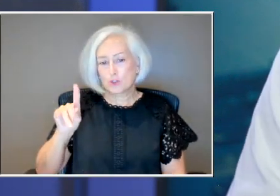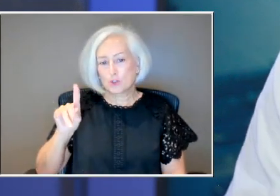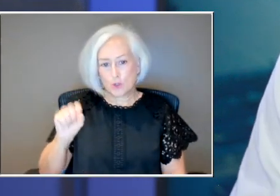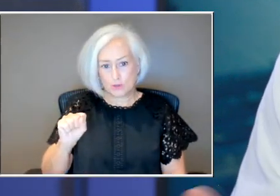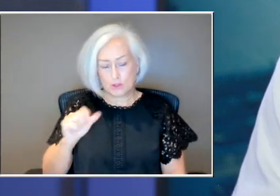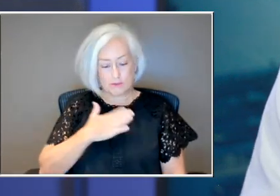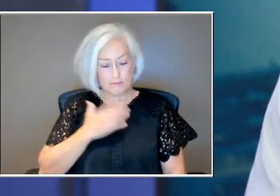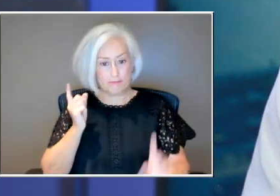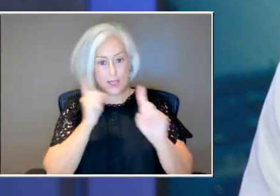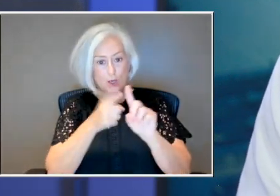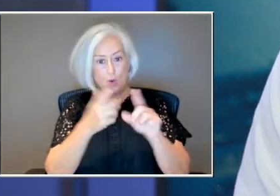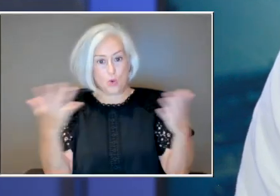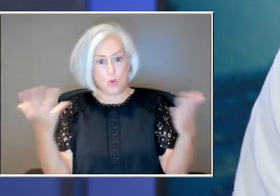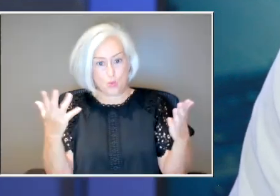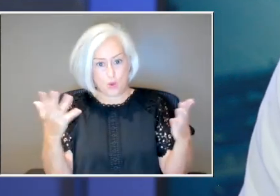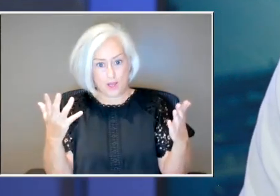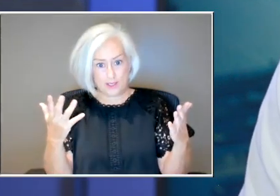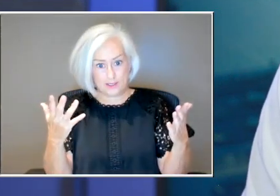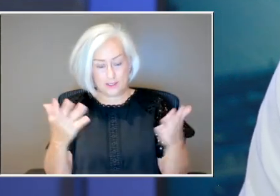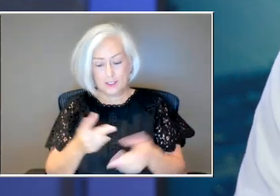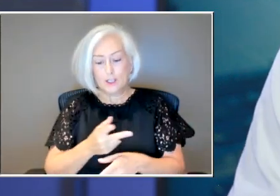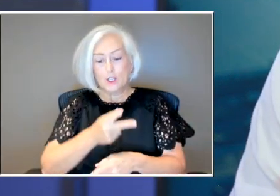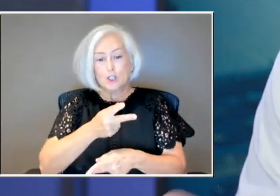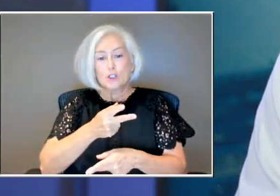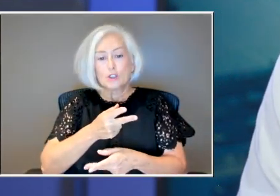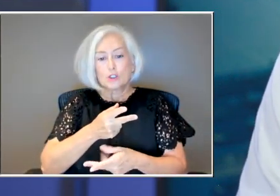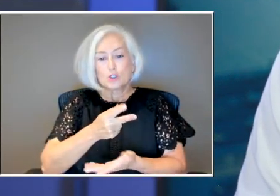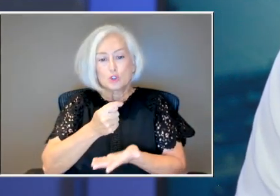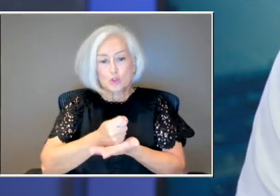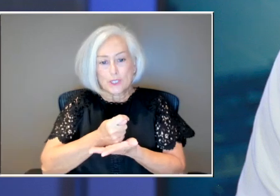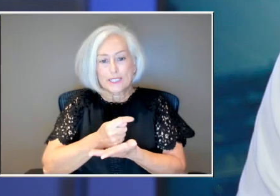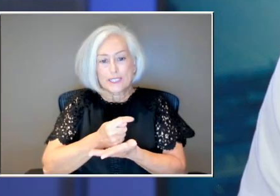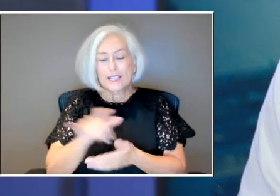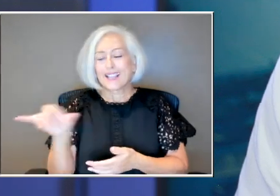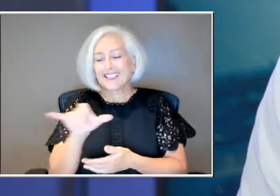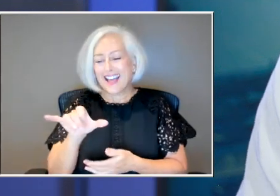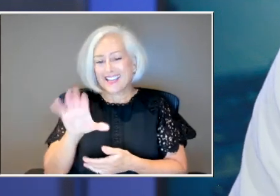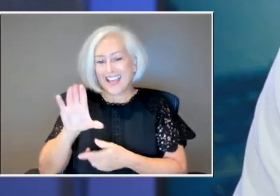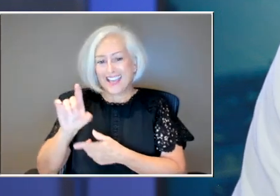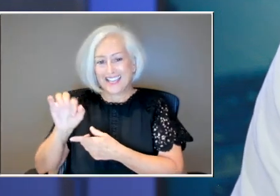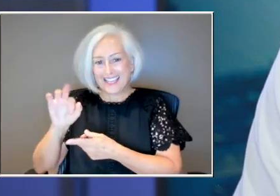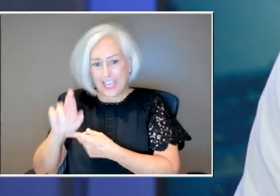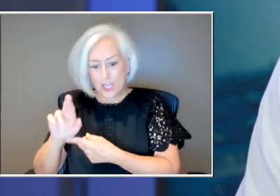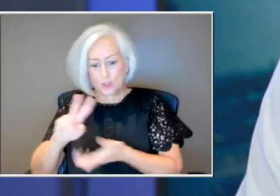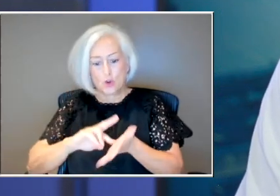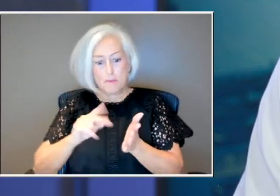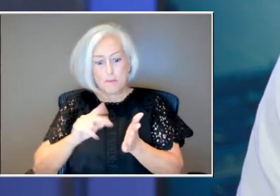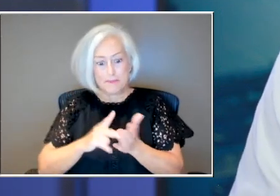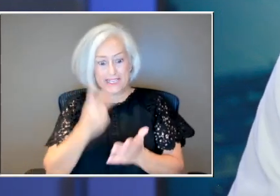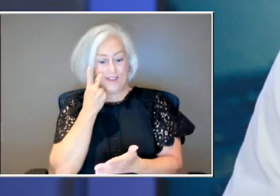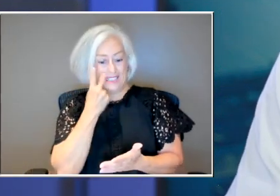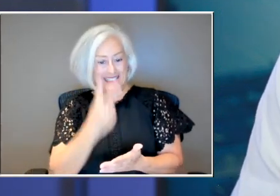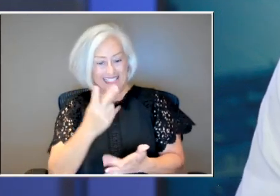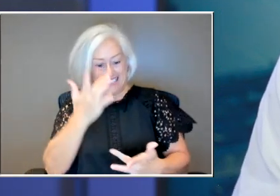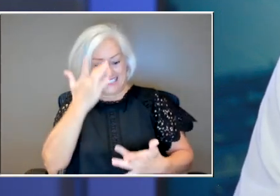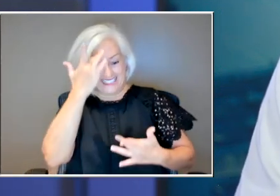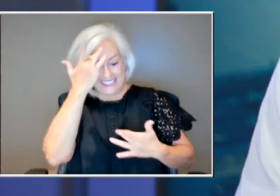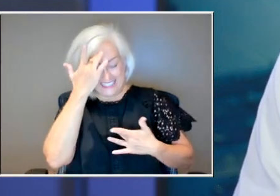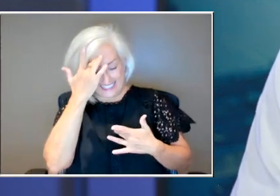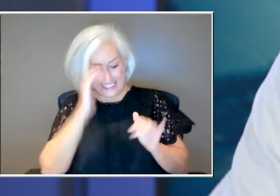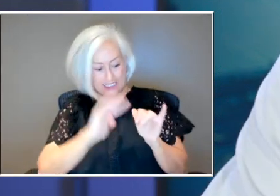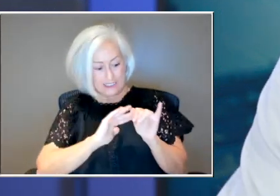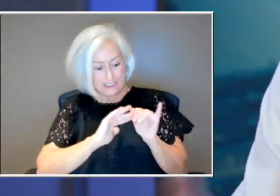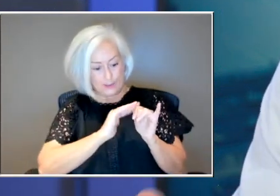to essentially treat it like a cancer, to excise or remove all visible disease. And so it does take a trained